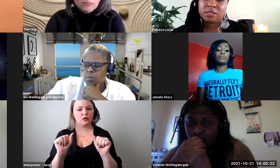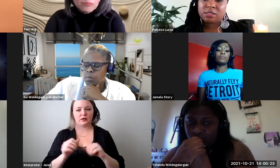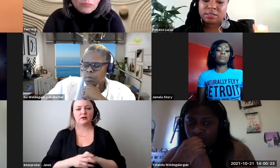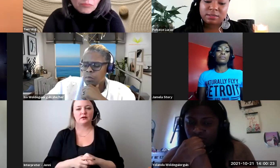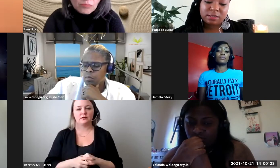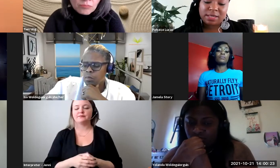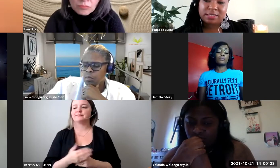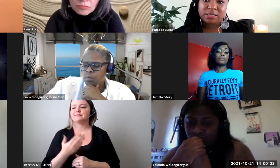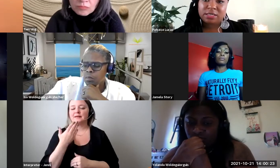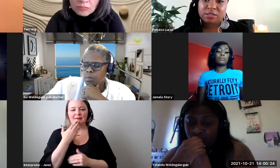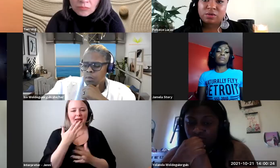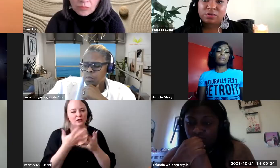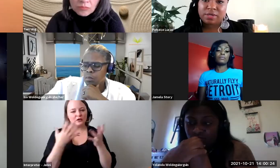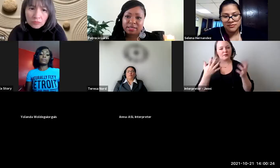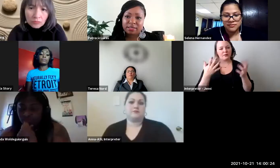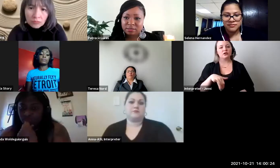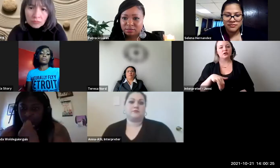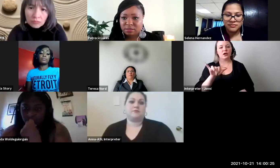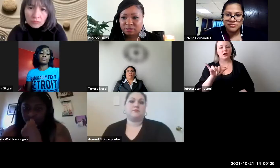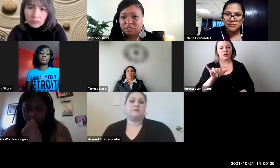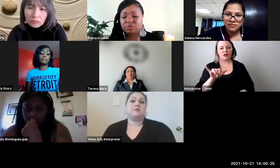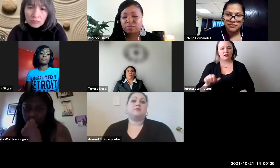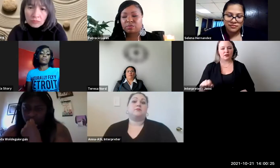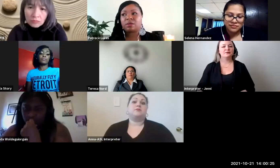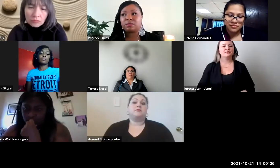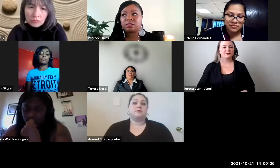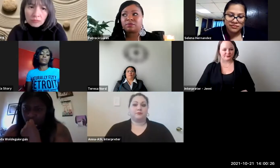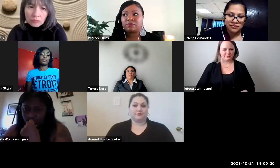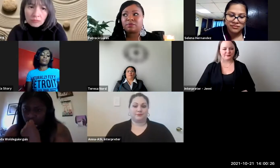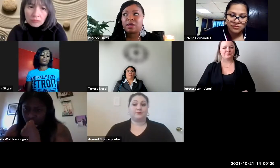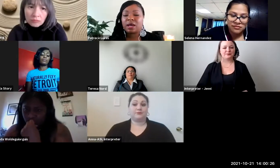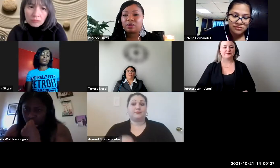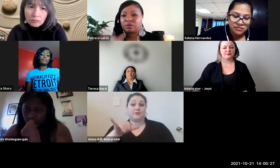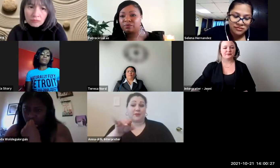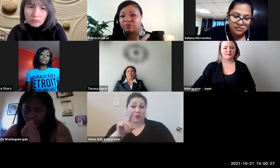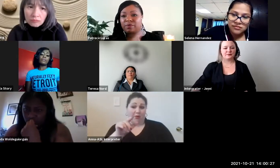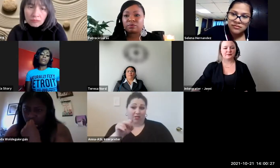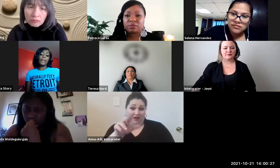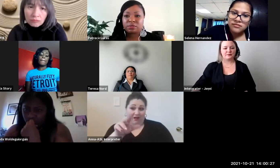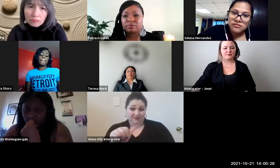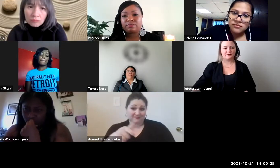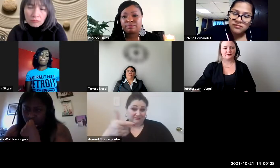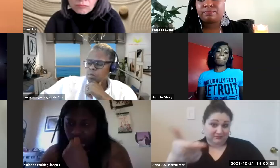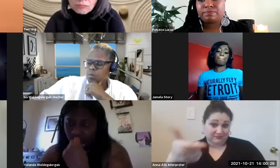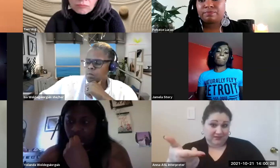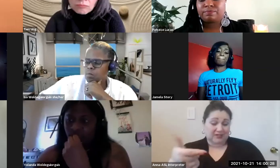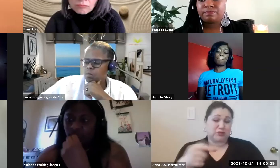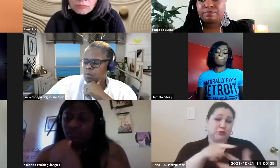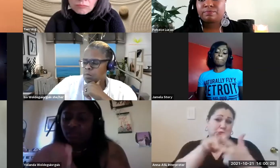much. Yolanda, can you go next? Just 3 words of how you felt.